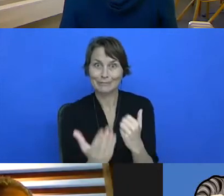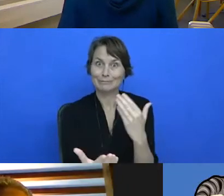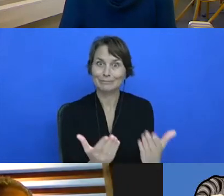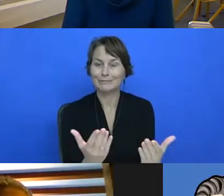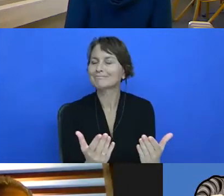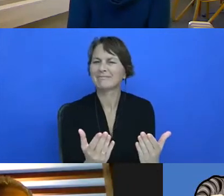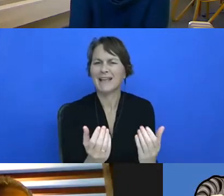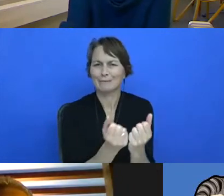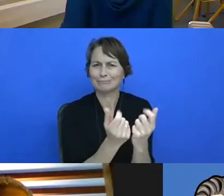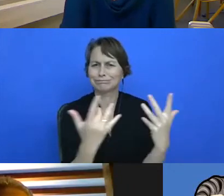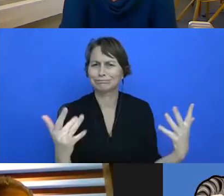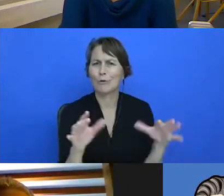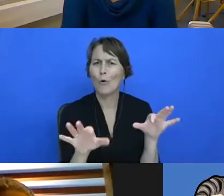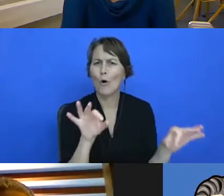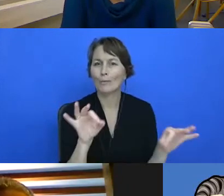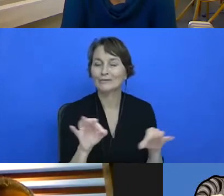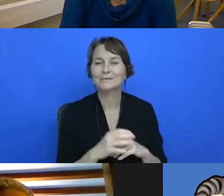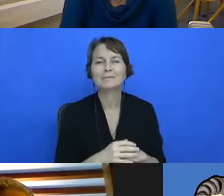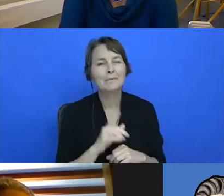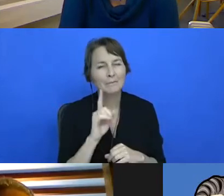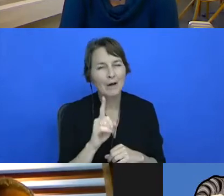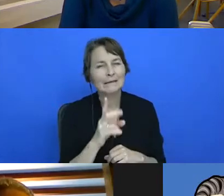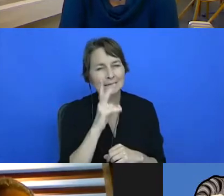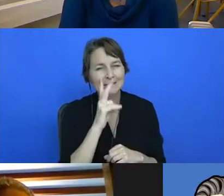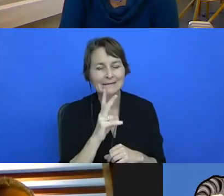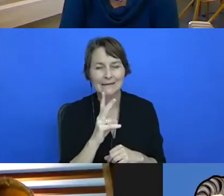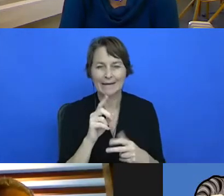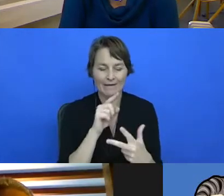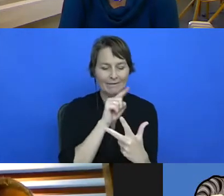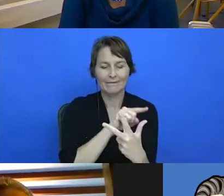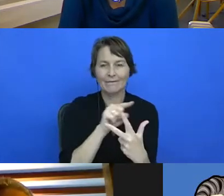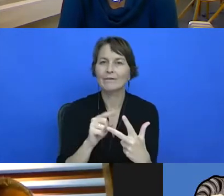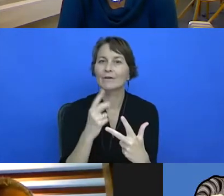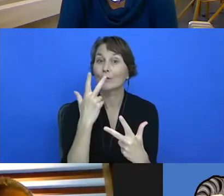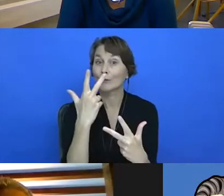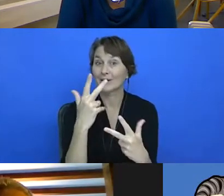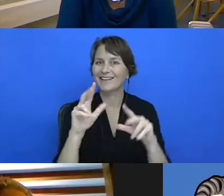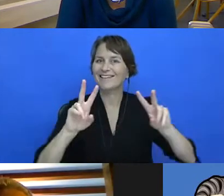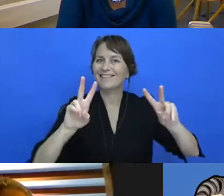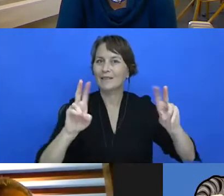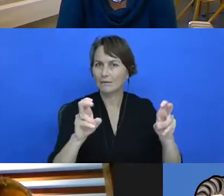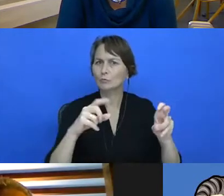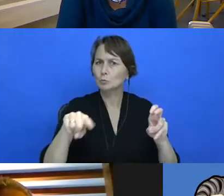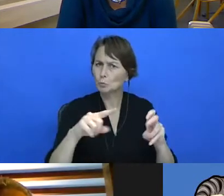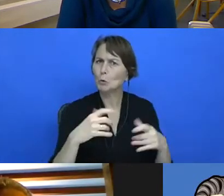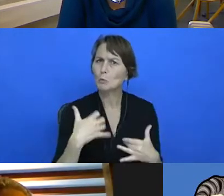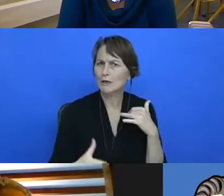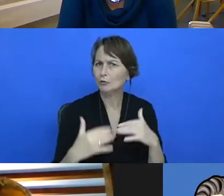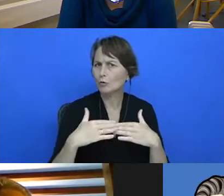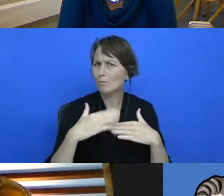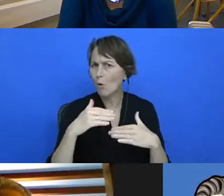we do see 3 main themes that can be interesting for everyone to hear about. And that is how